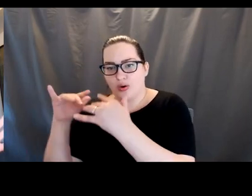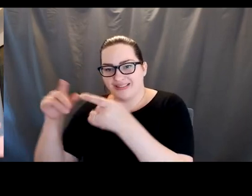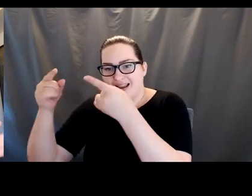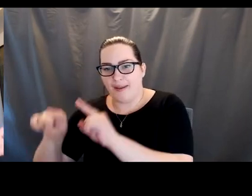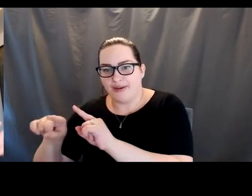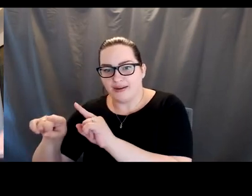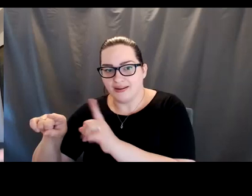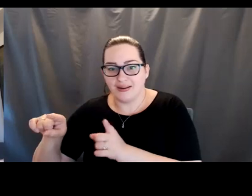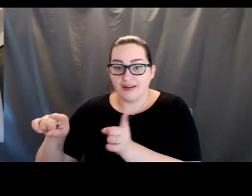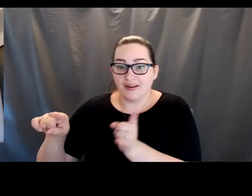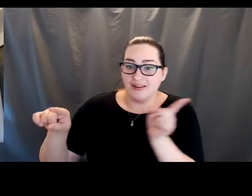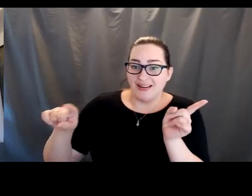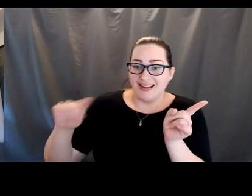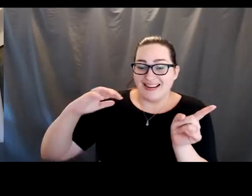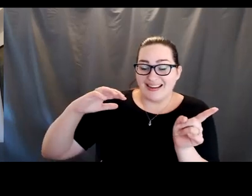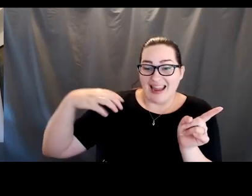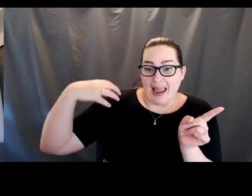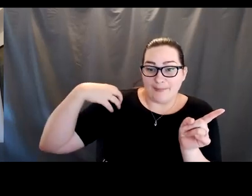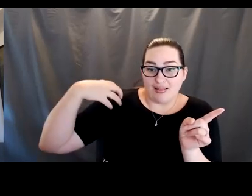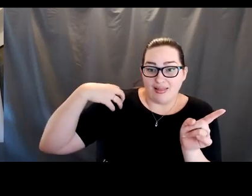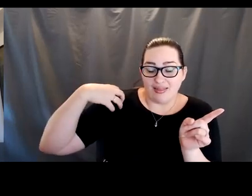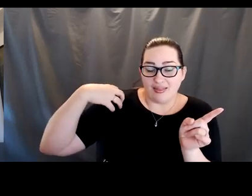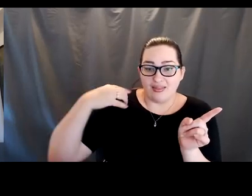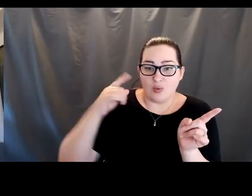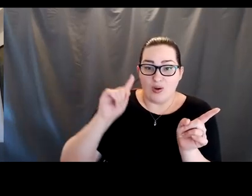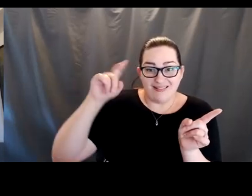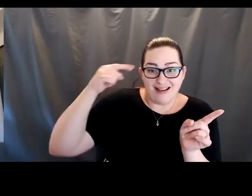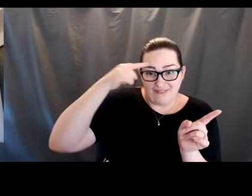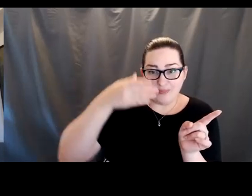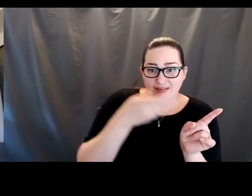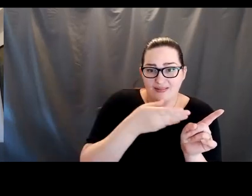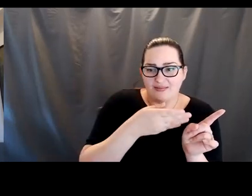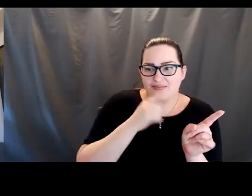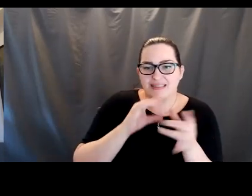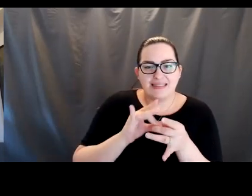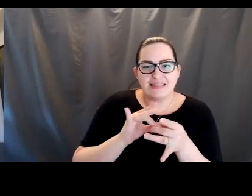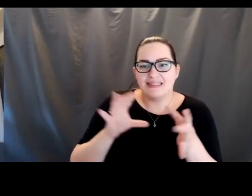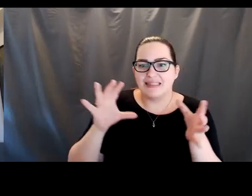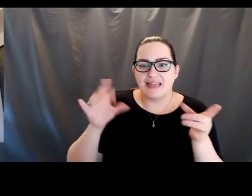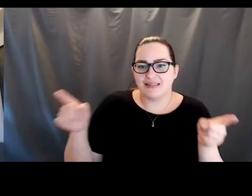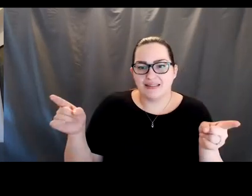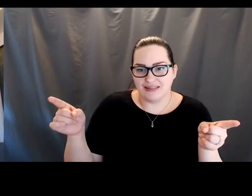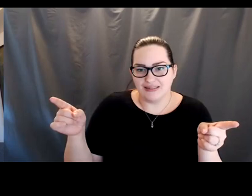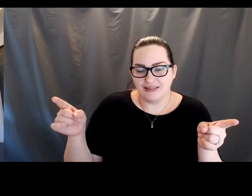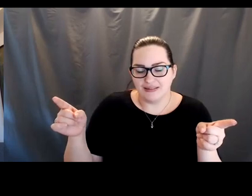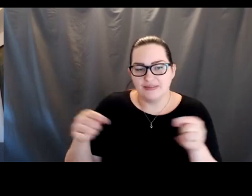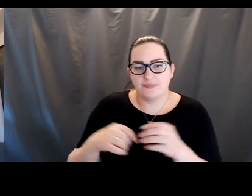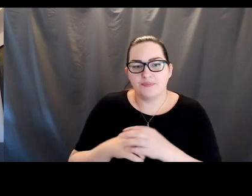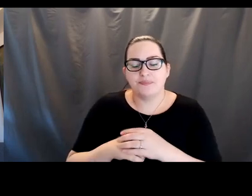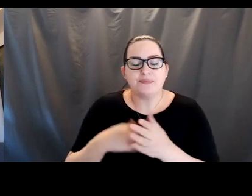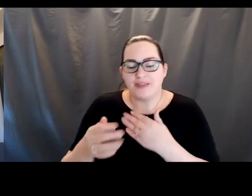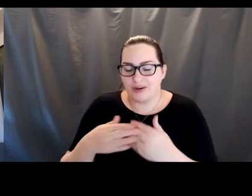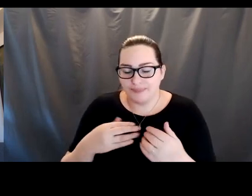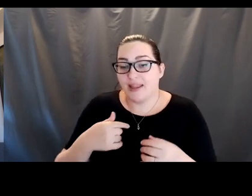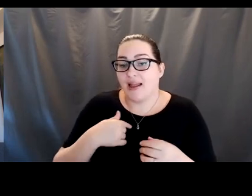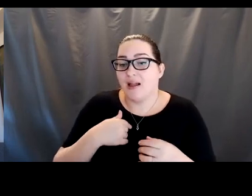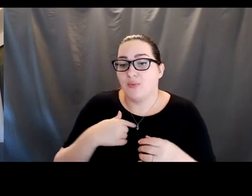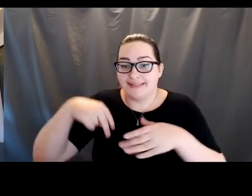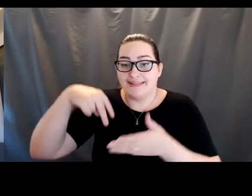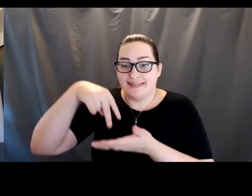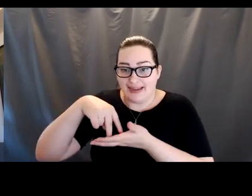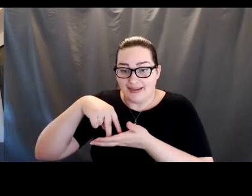from the capital and where the government is. In any case, so I was standing in the back of that room, and the woman said to me, well, I've